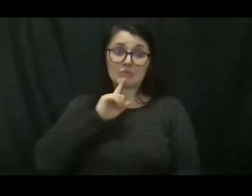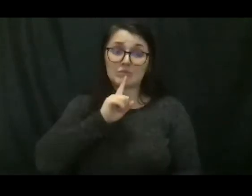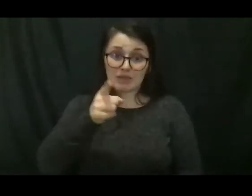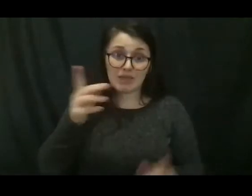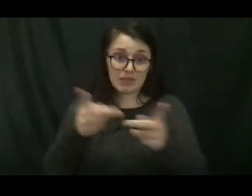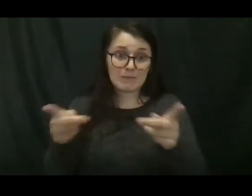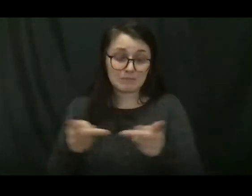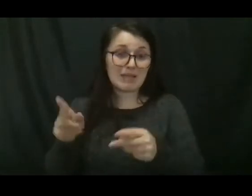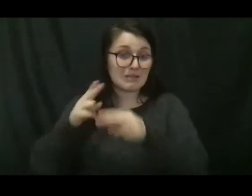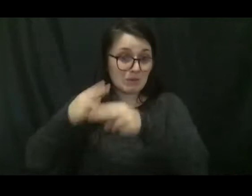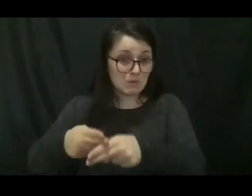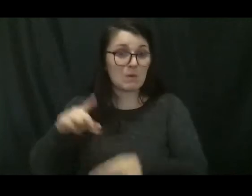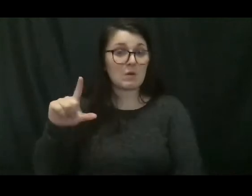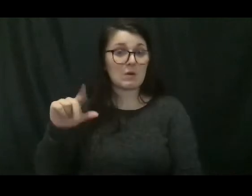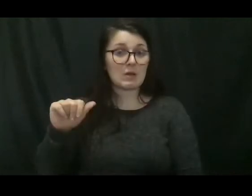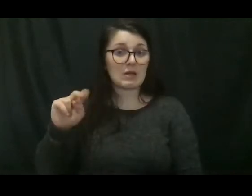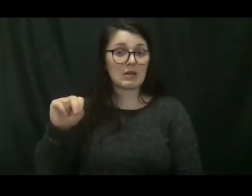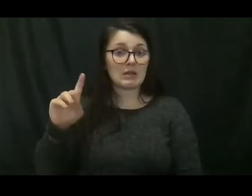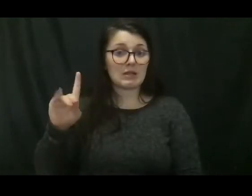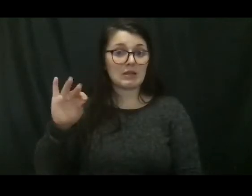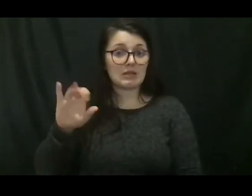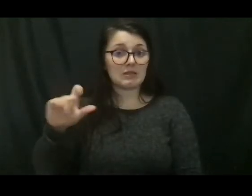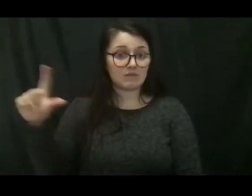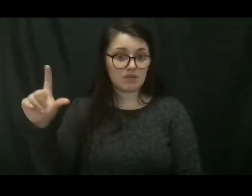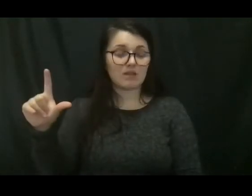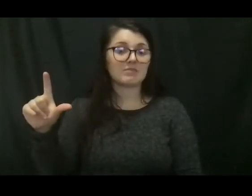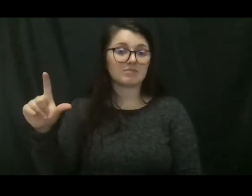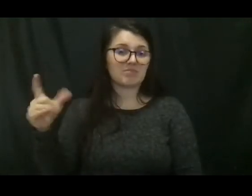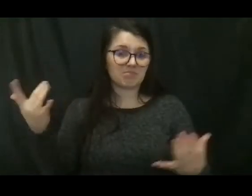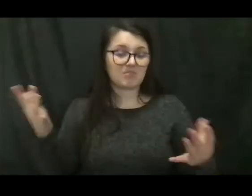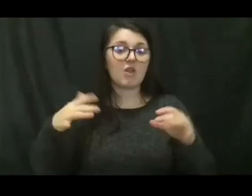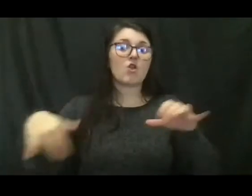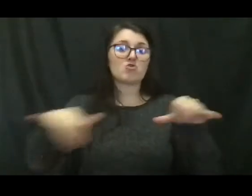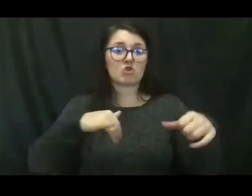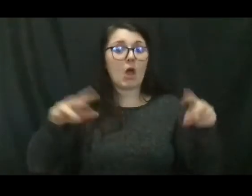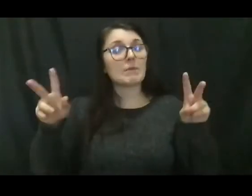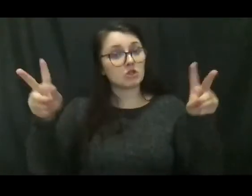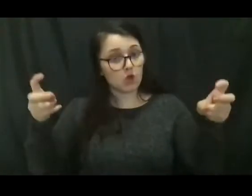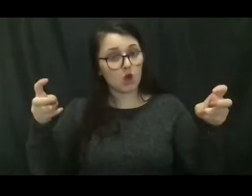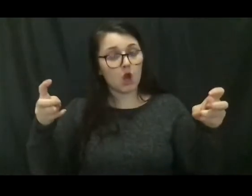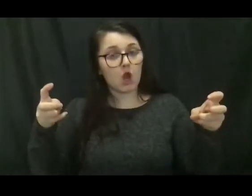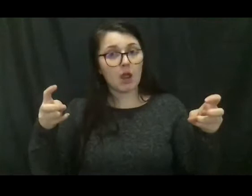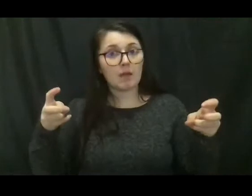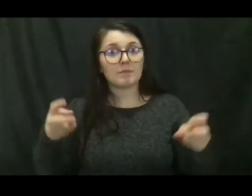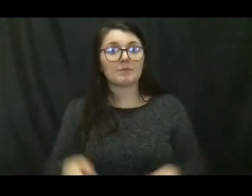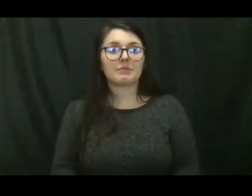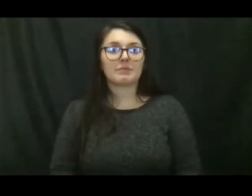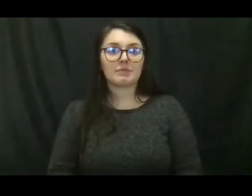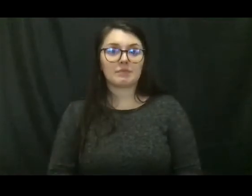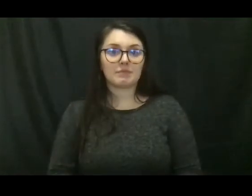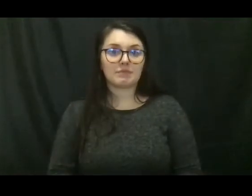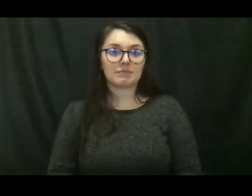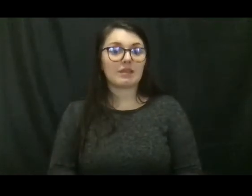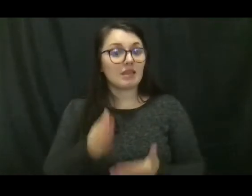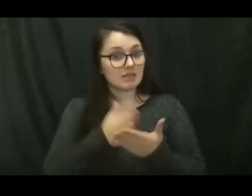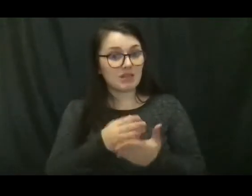called the landfill, or the dump is a common term. And so, yeah. And things, certain things like metals or other things in food